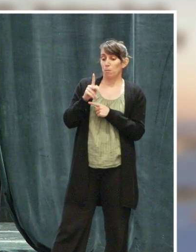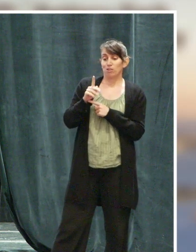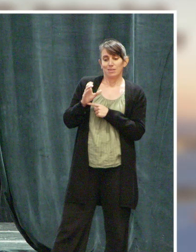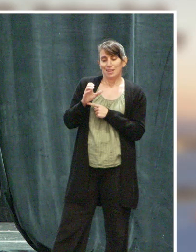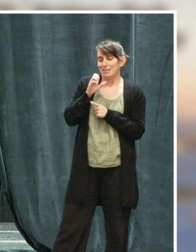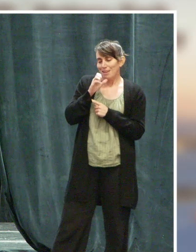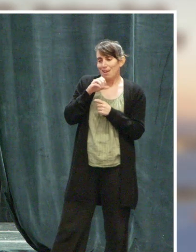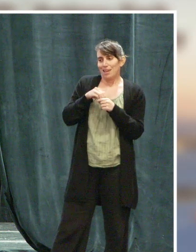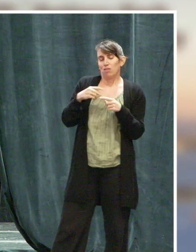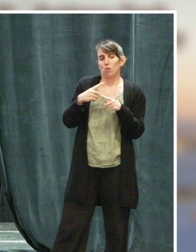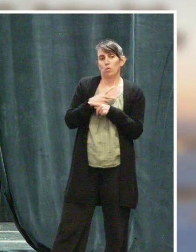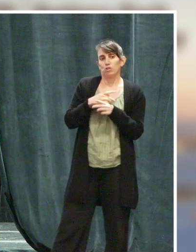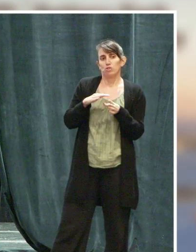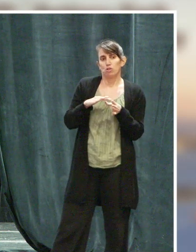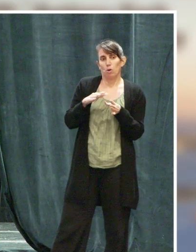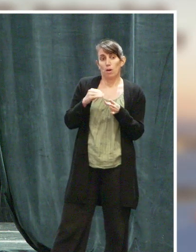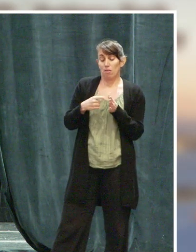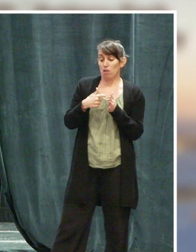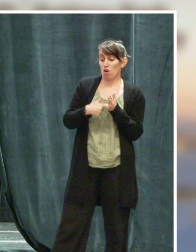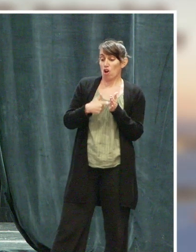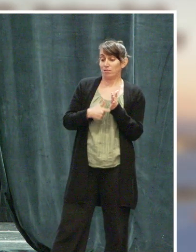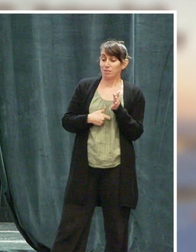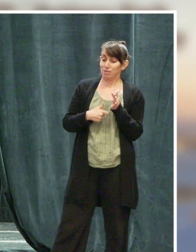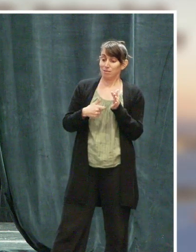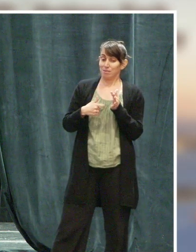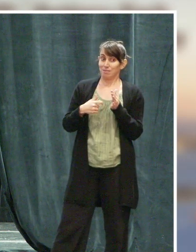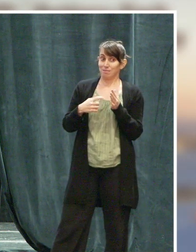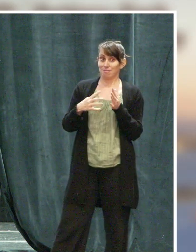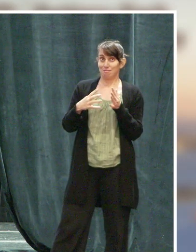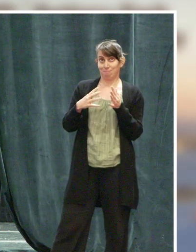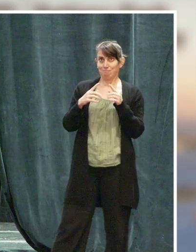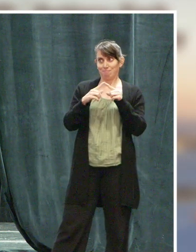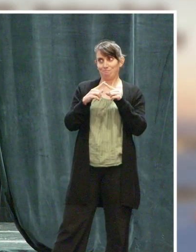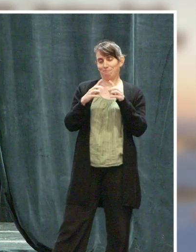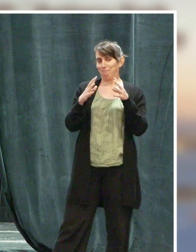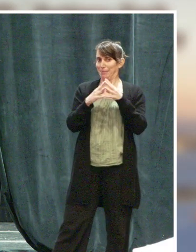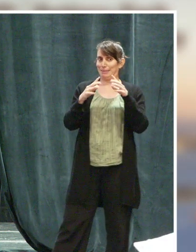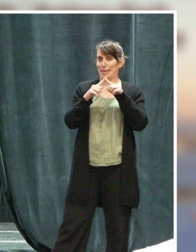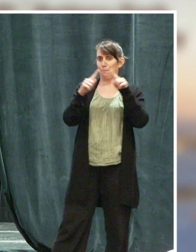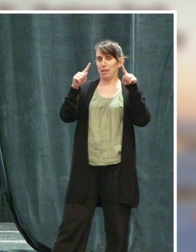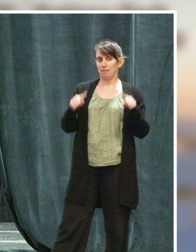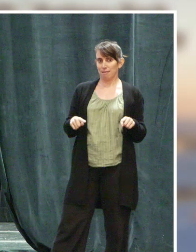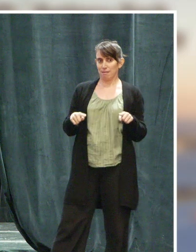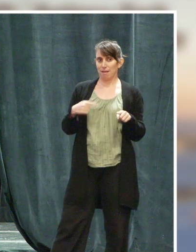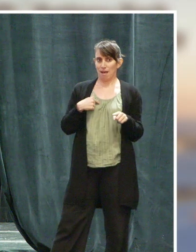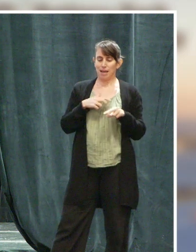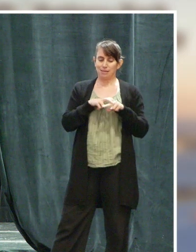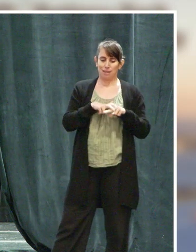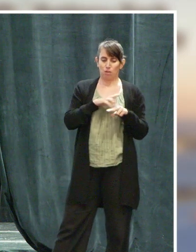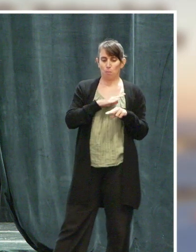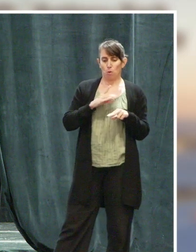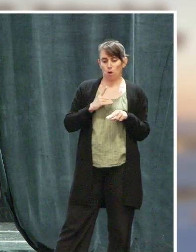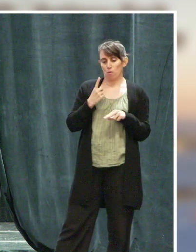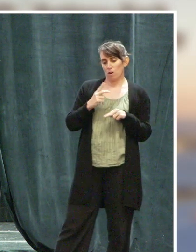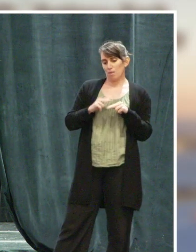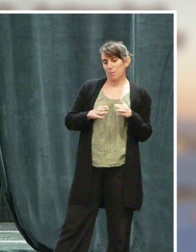And the cost savings, as far as I can tell, and I sit on a board in one of the buildings here where